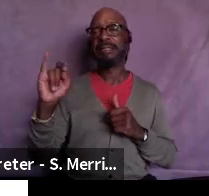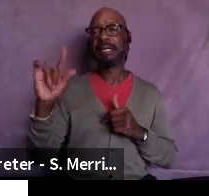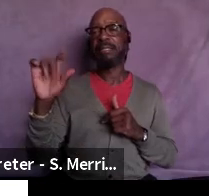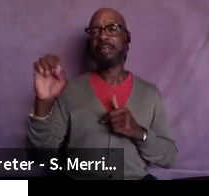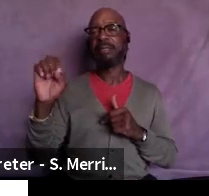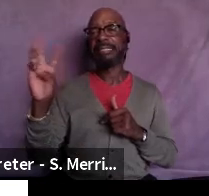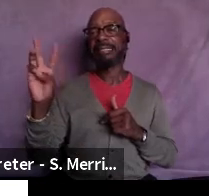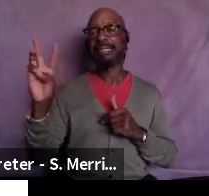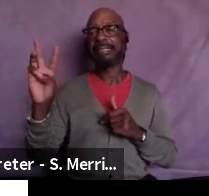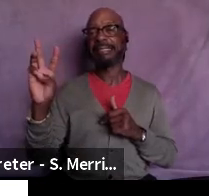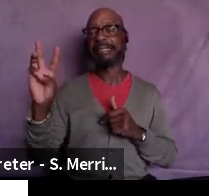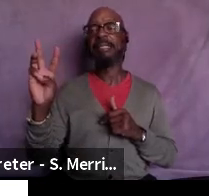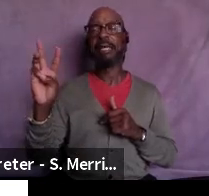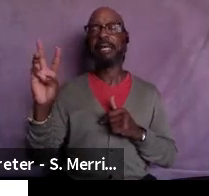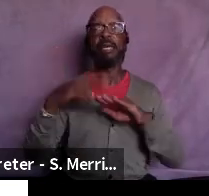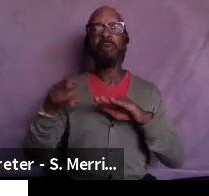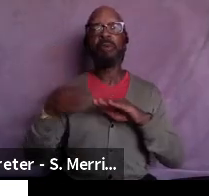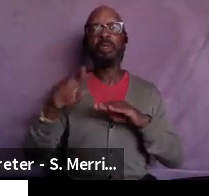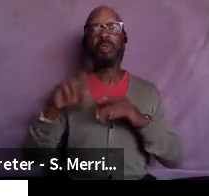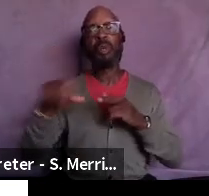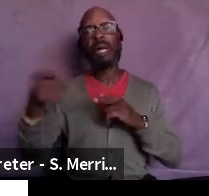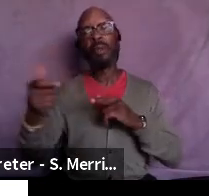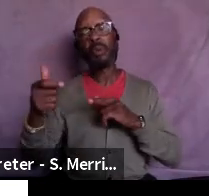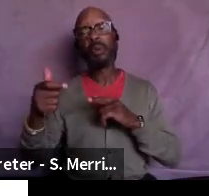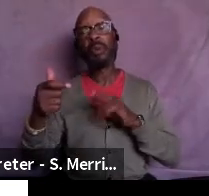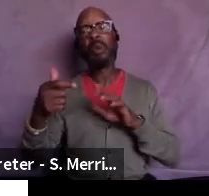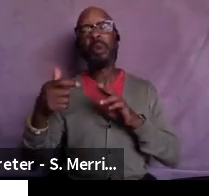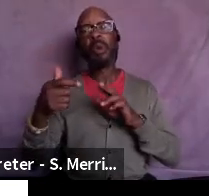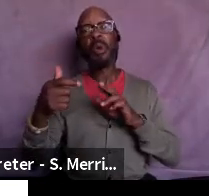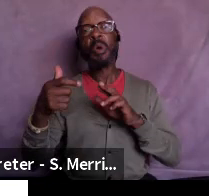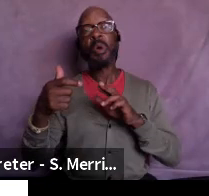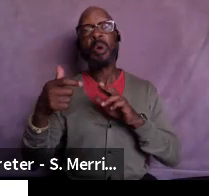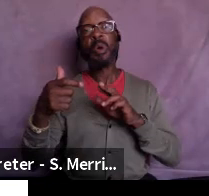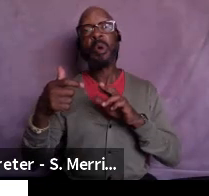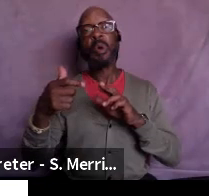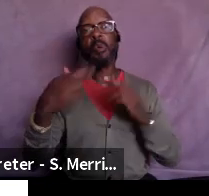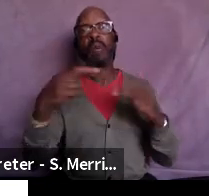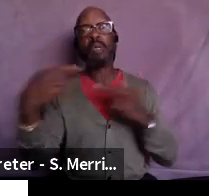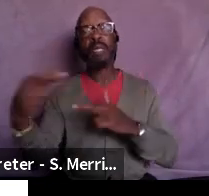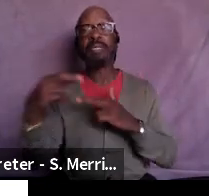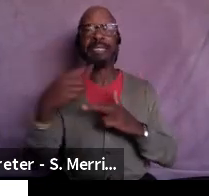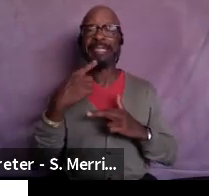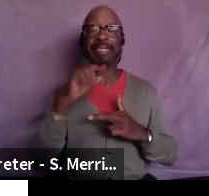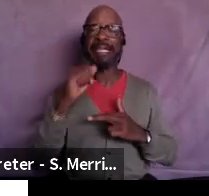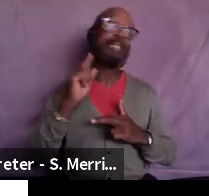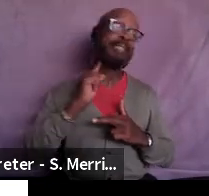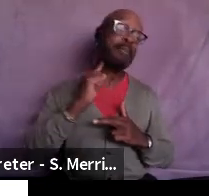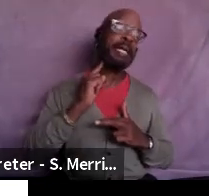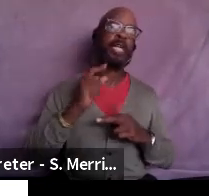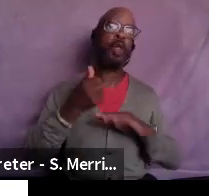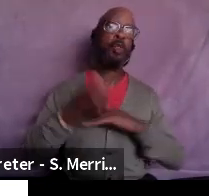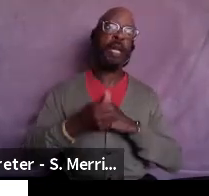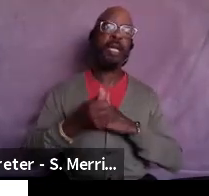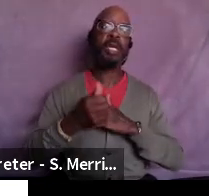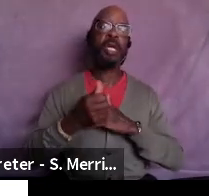incorporated by reference into our other regulations. It says that a covered entity shall not intimidate, threaten, coerce, or